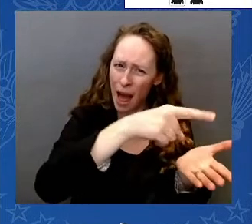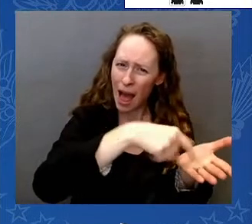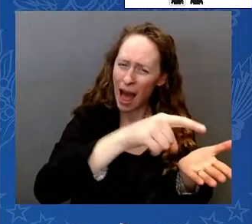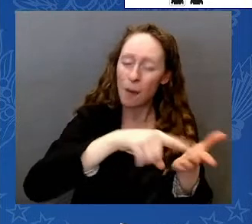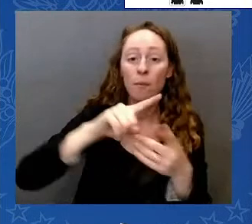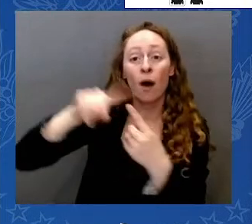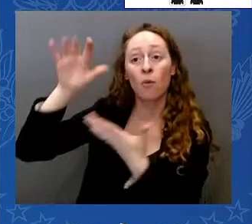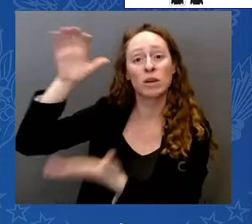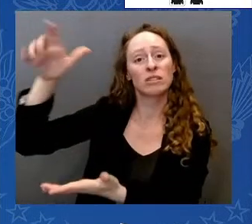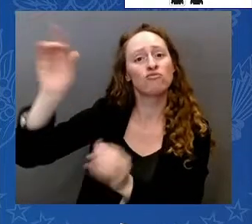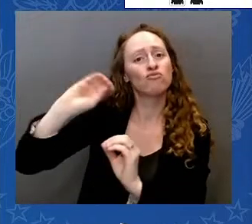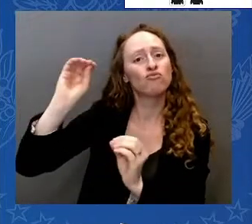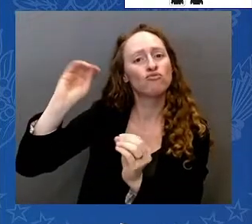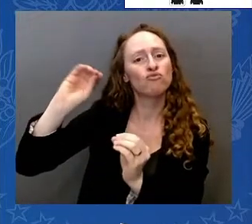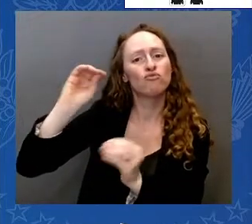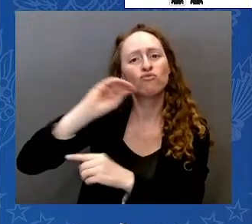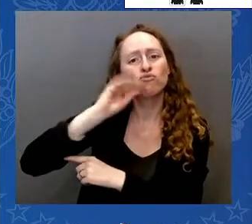them out.